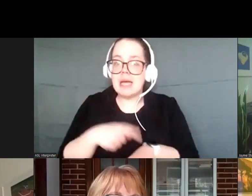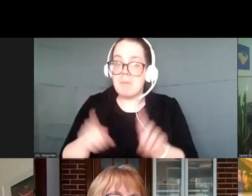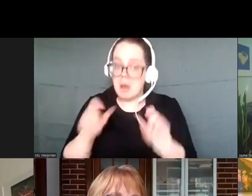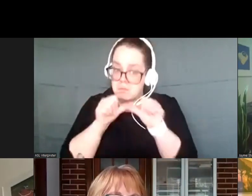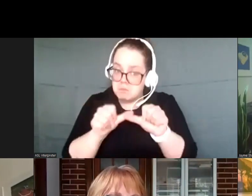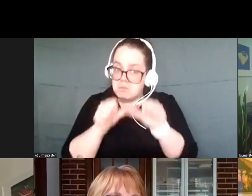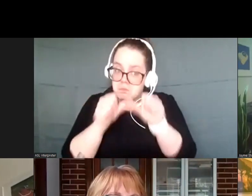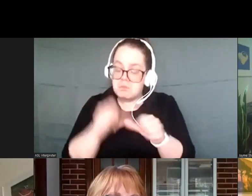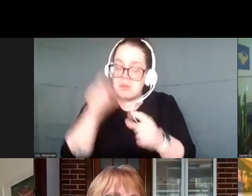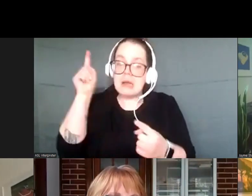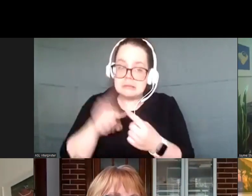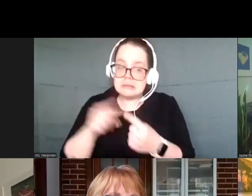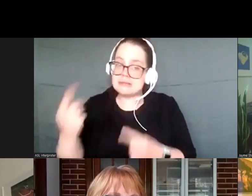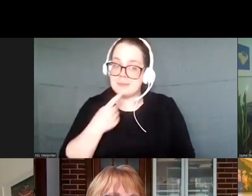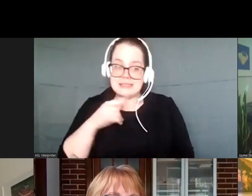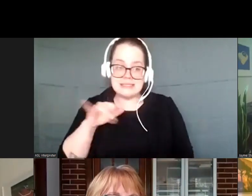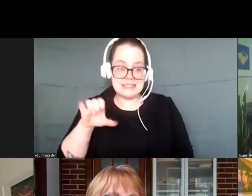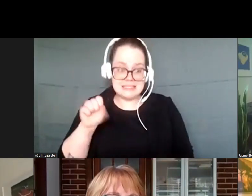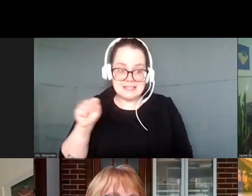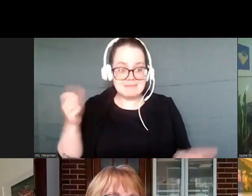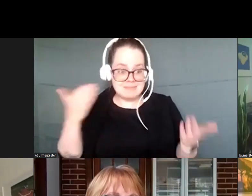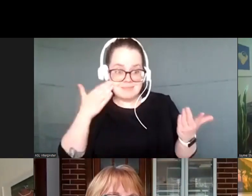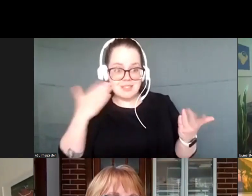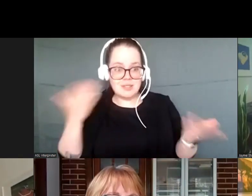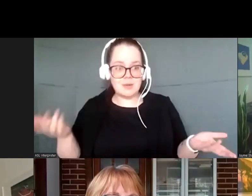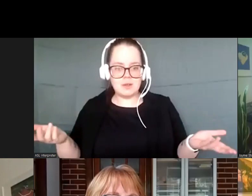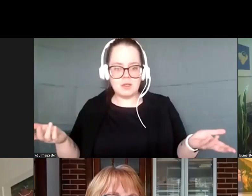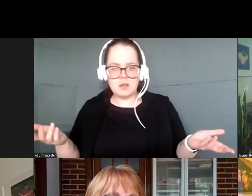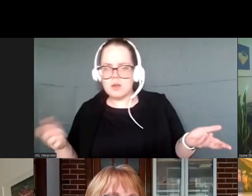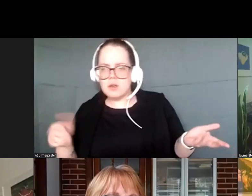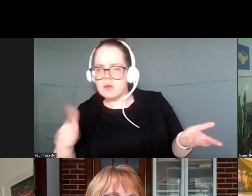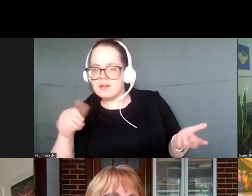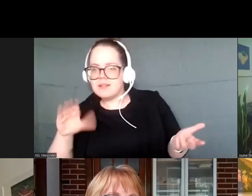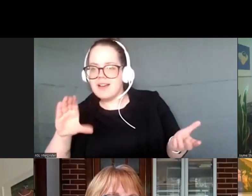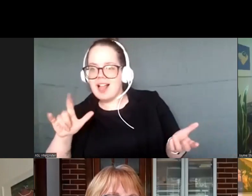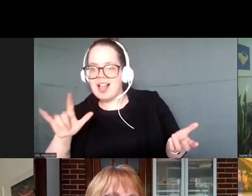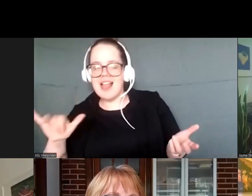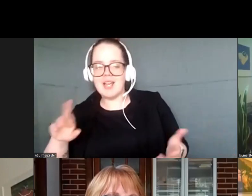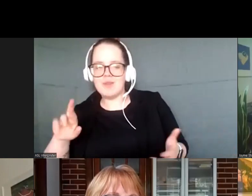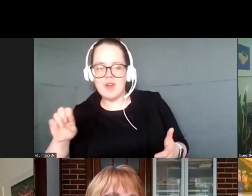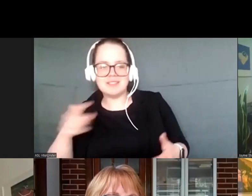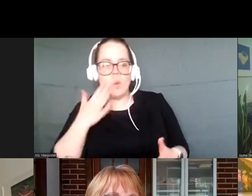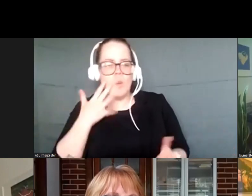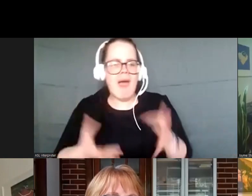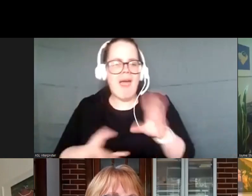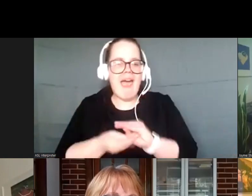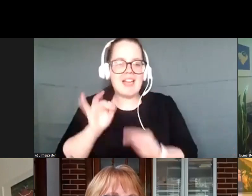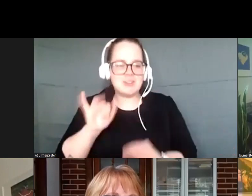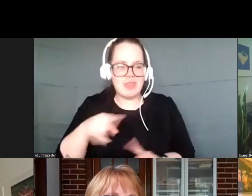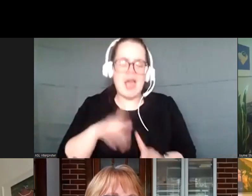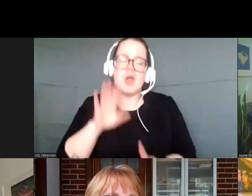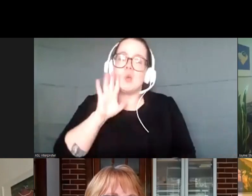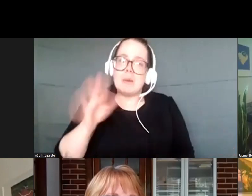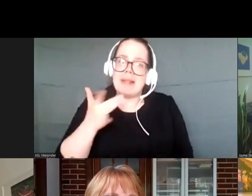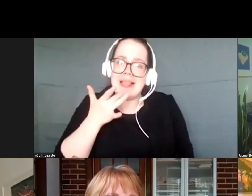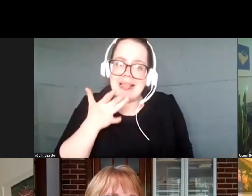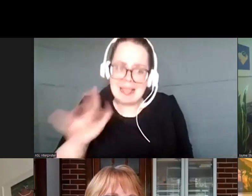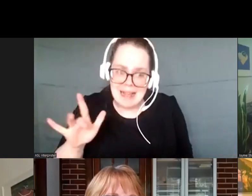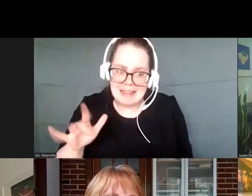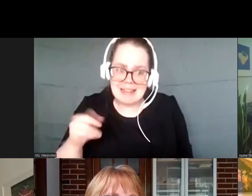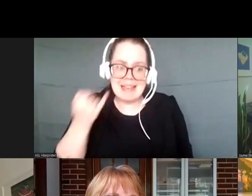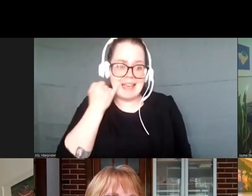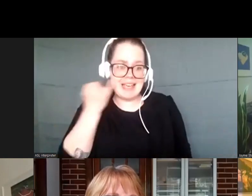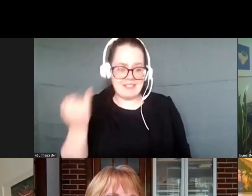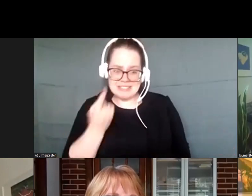going until, you know. I want to add to that you will be lucky to be rejected a